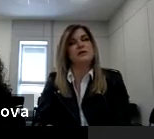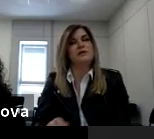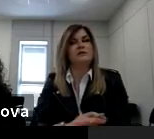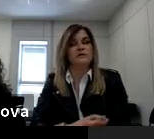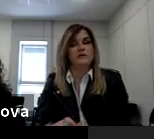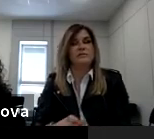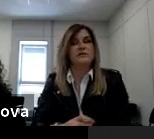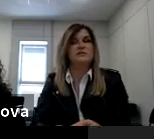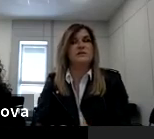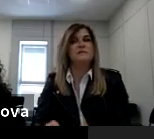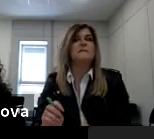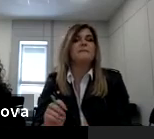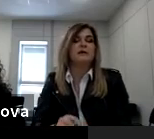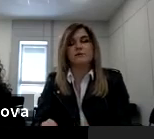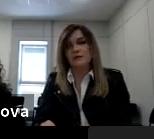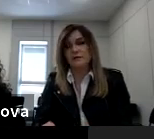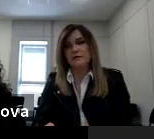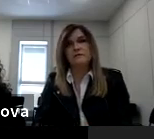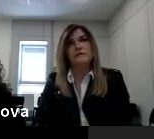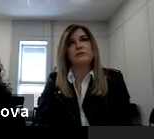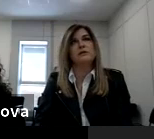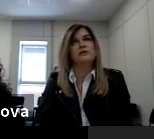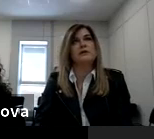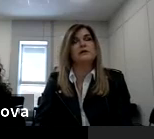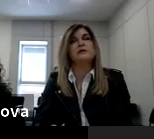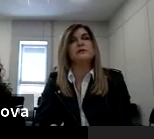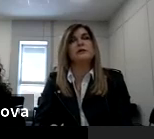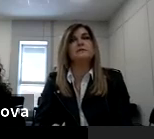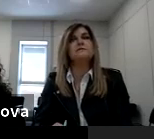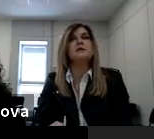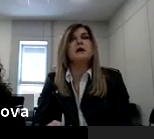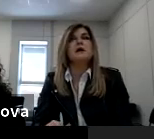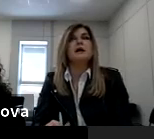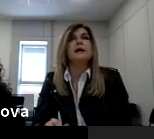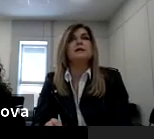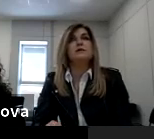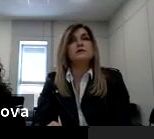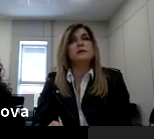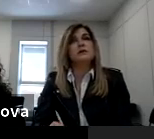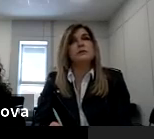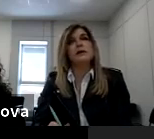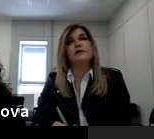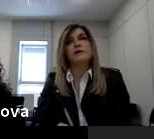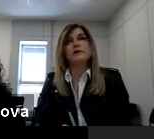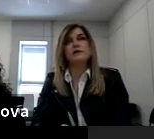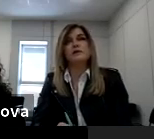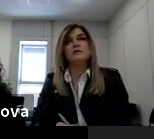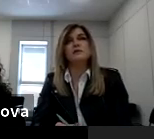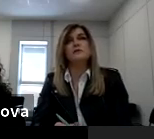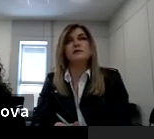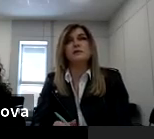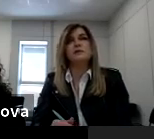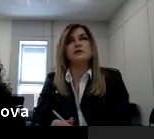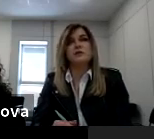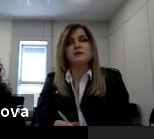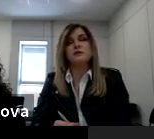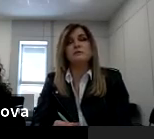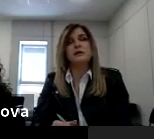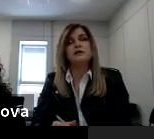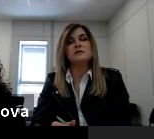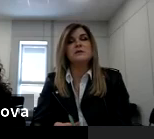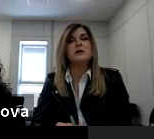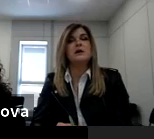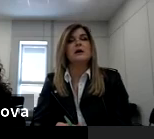the luminaire on the PCB correctly, in a correct order. And also what we have here, it's a built-in